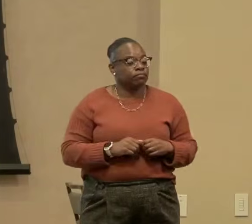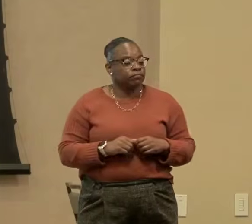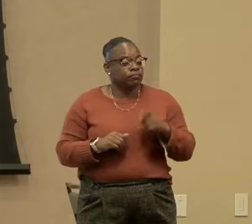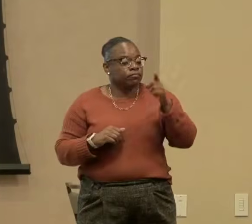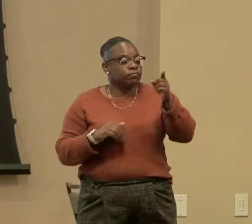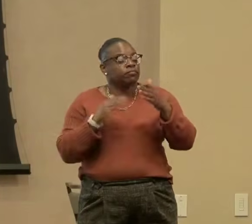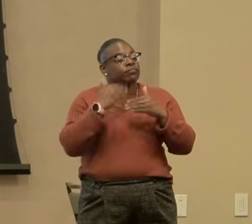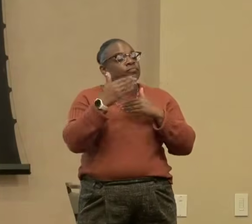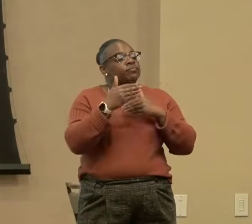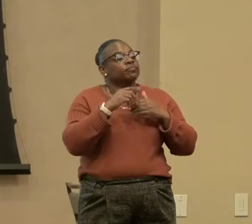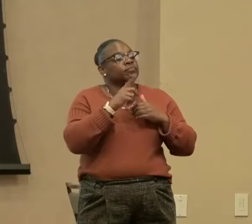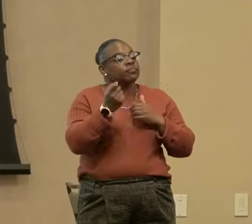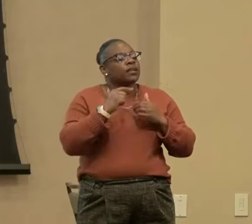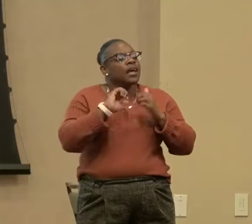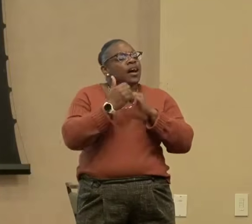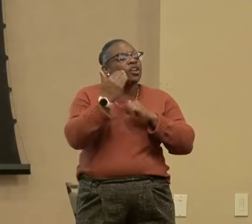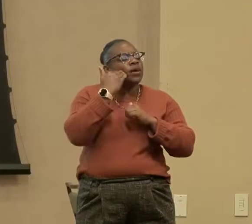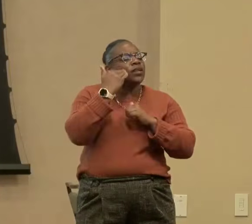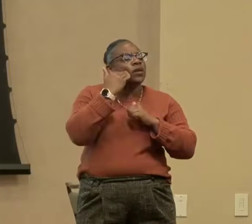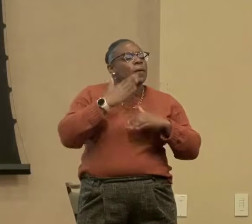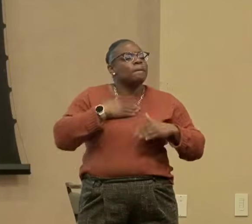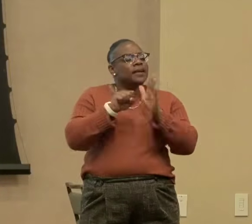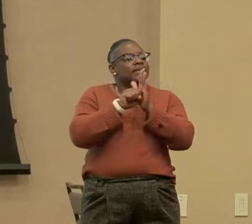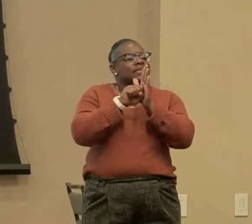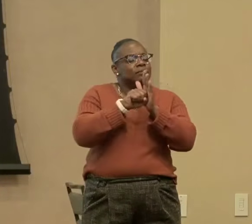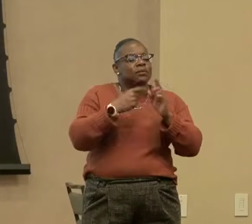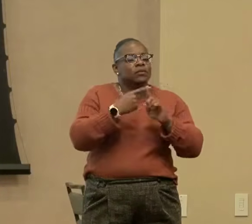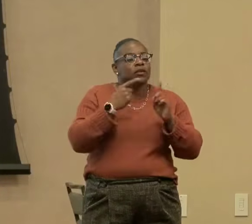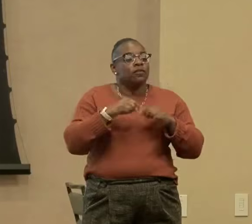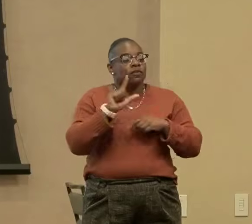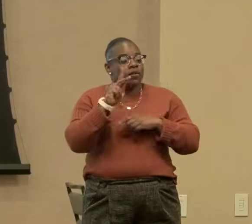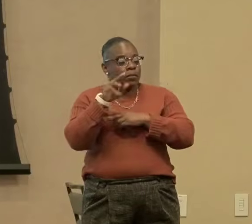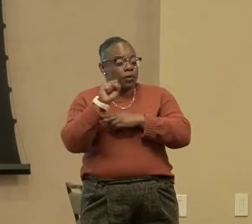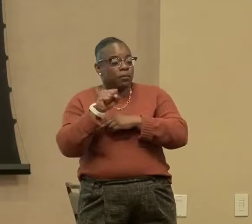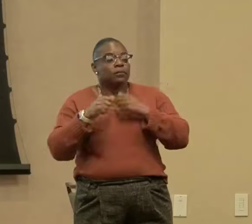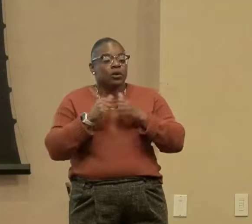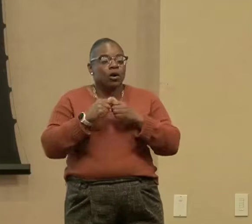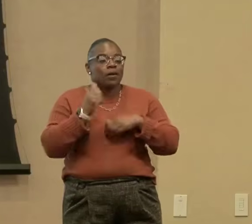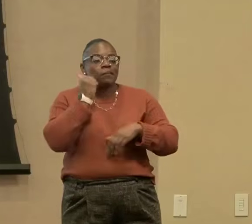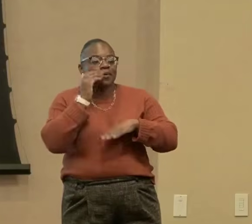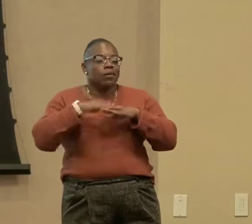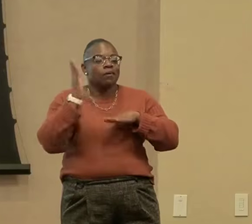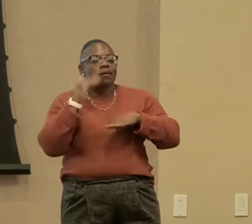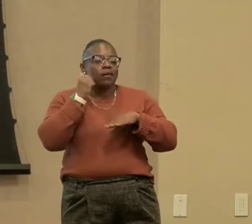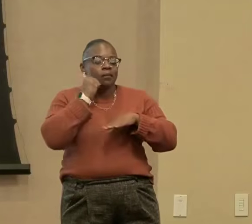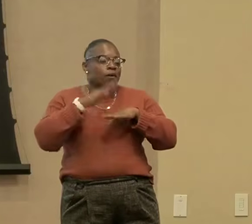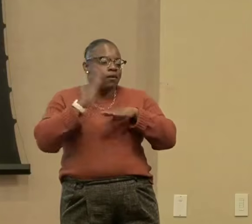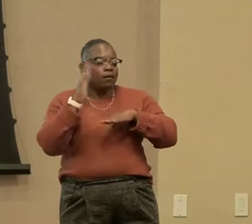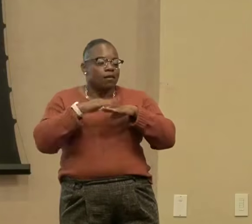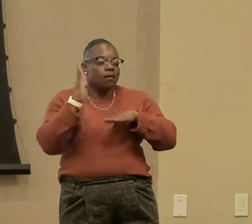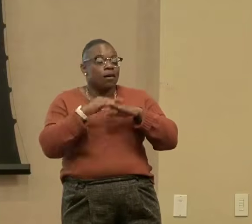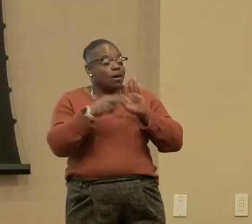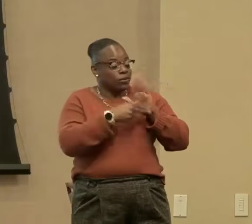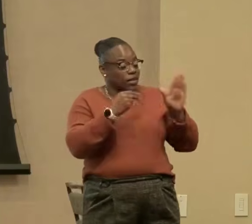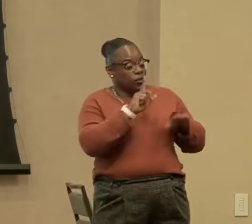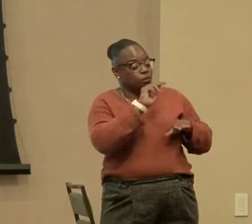Okay, the next online question, how do I know if my symptoms are from lupus or perimenopausal symptoms? I was diagnosed with lupus at